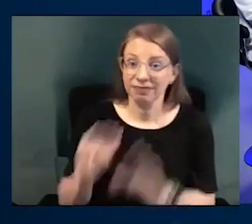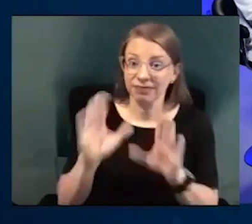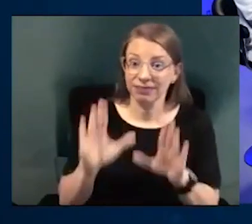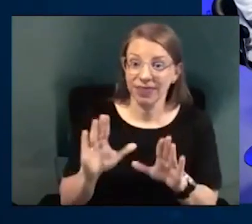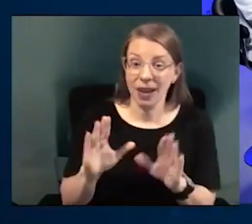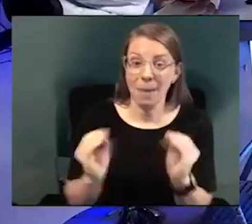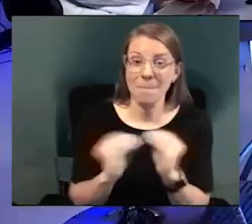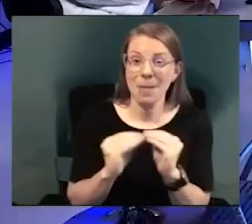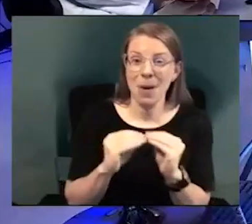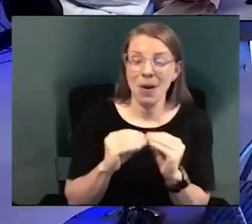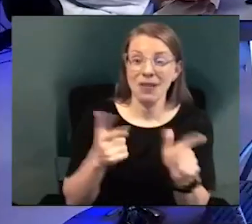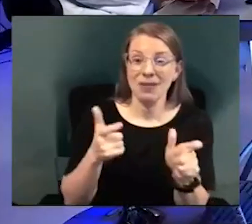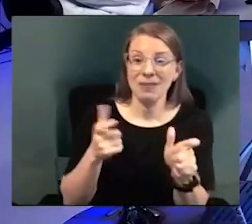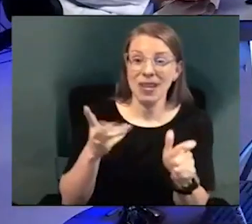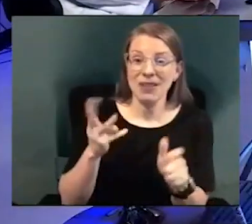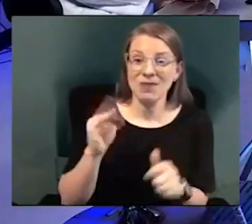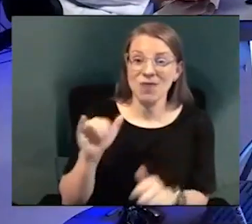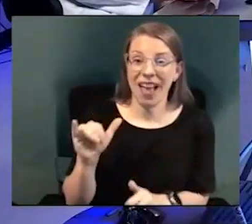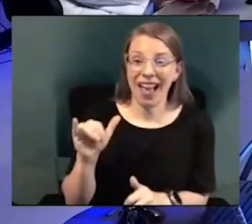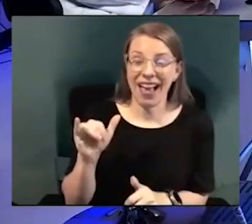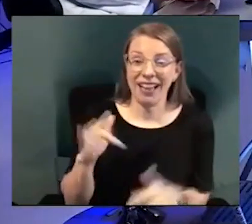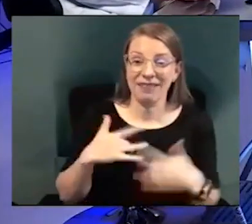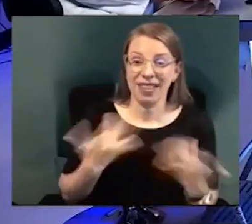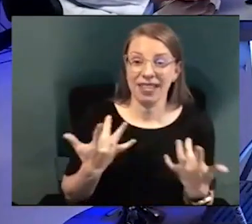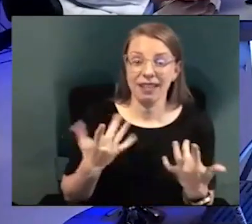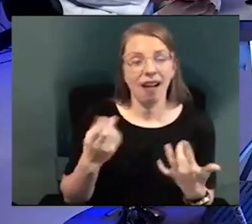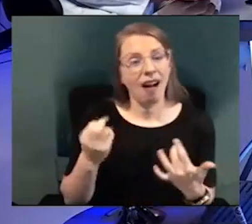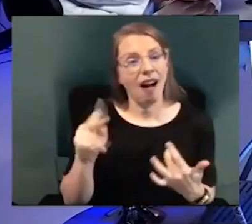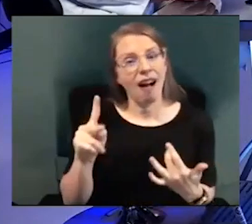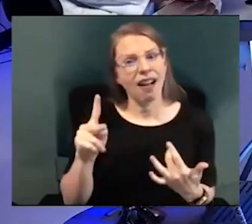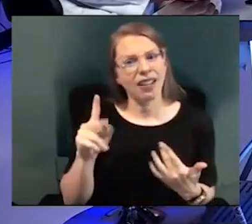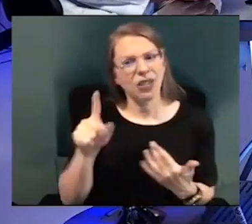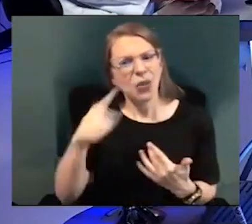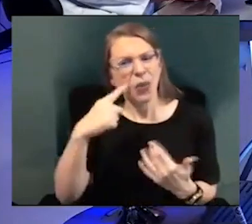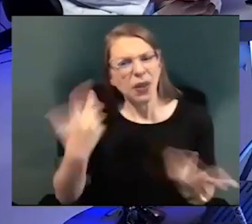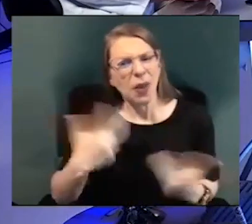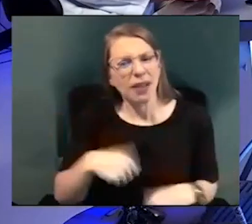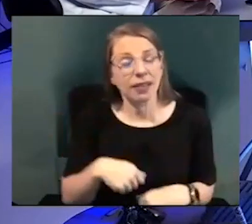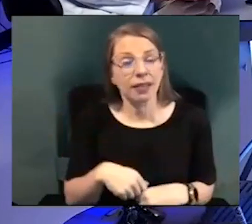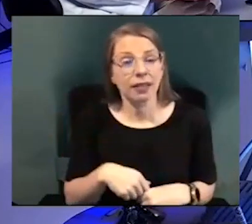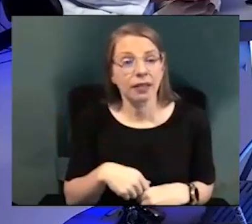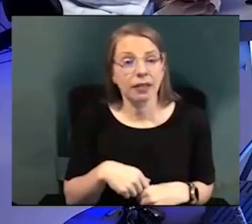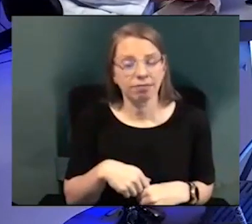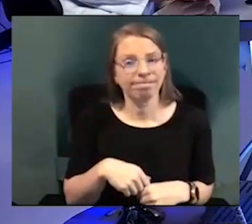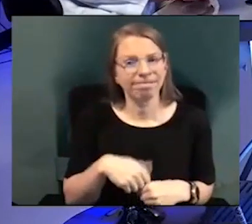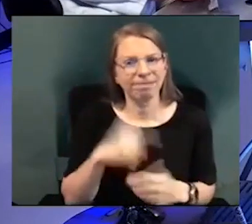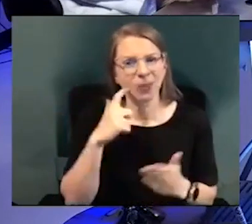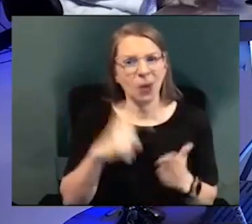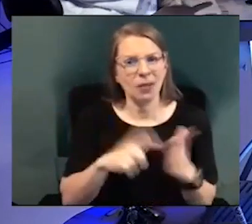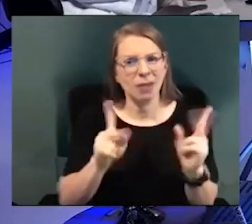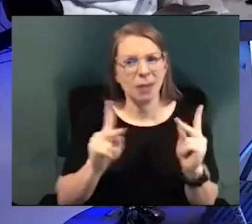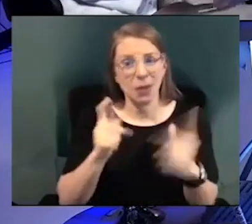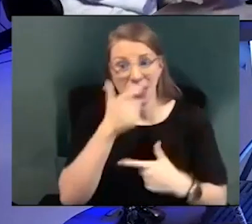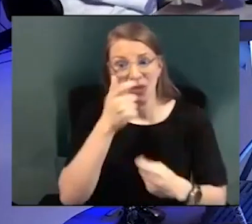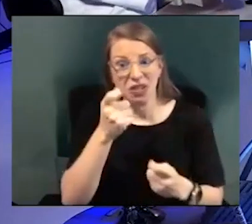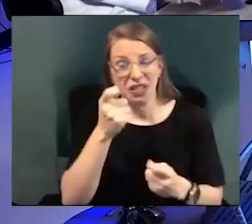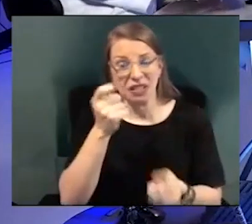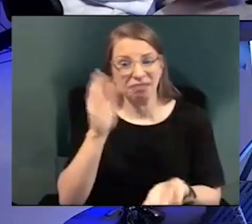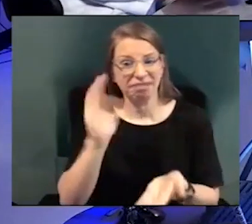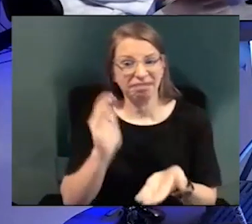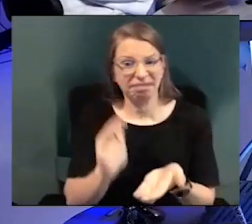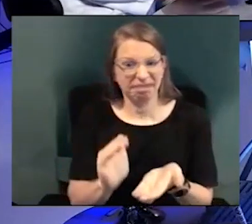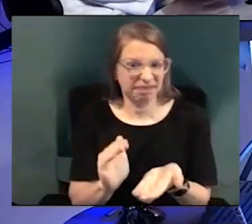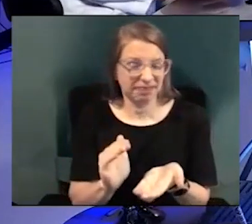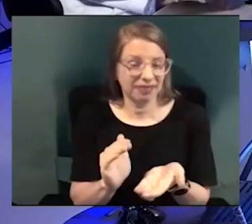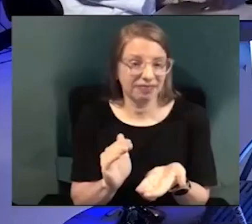That's right, yes. All right. Hawk, what do you think about it? We are seeing a wane. Yeah, I mean, I think overall there is a waning